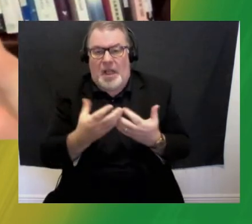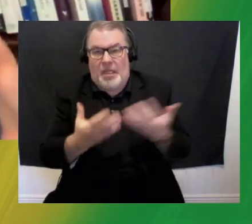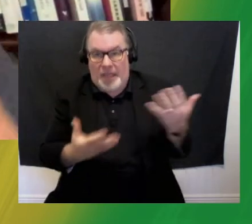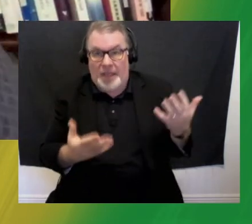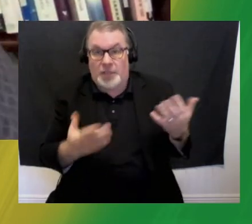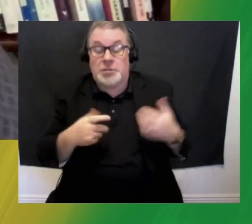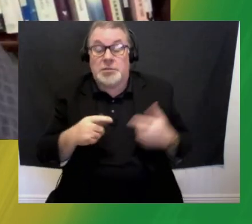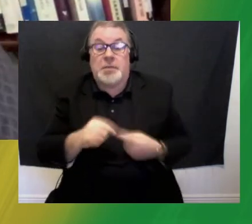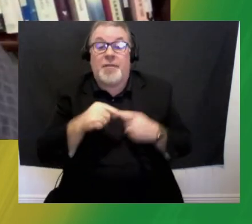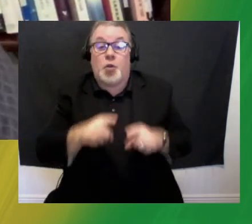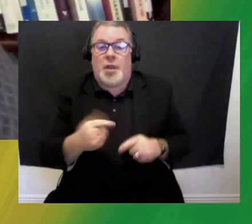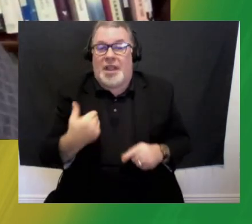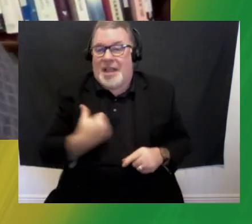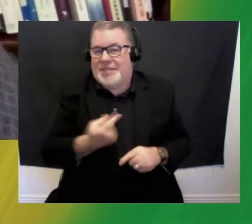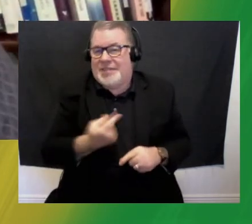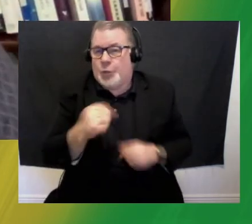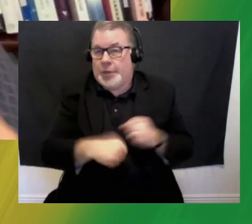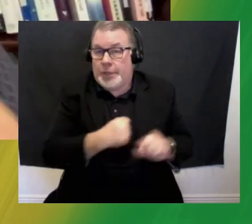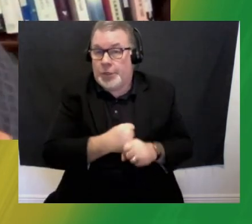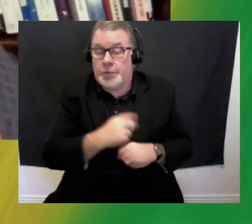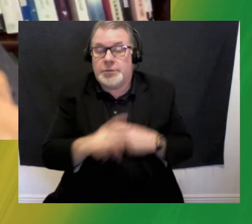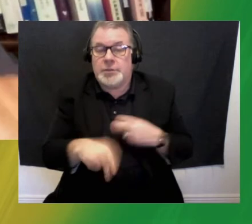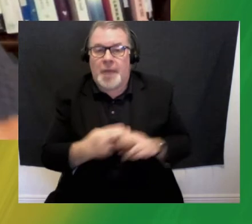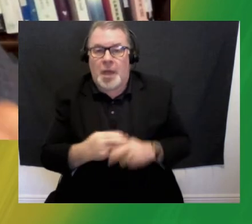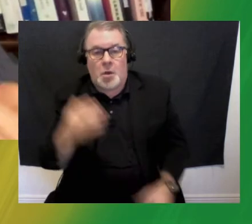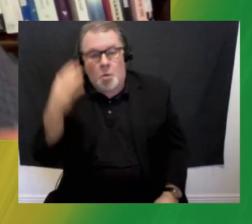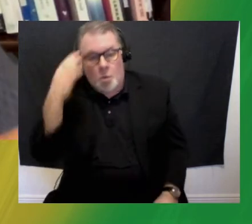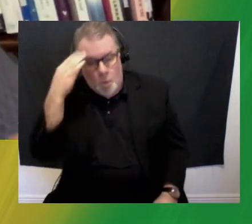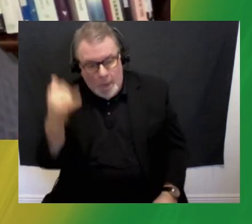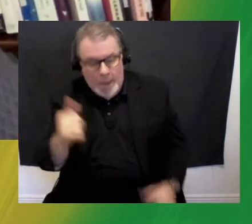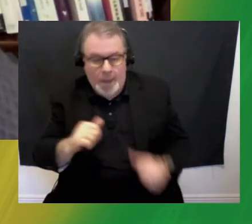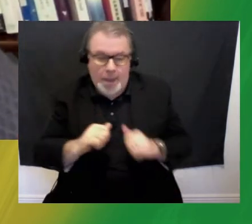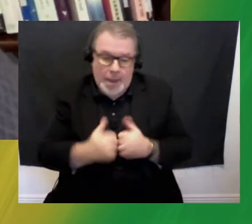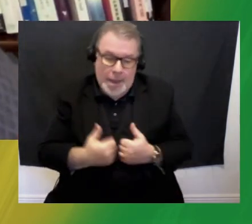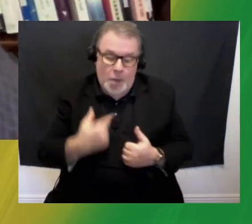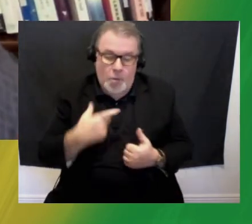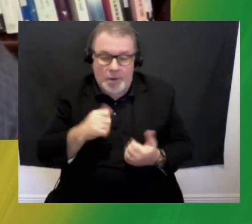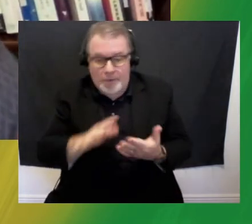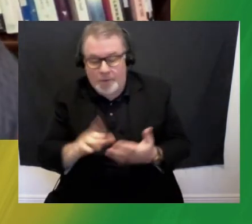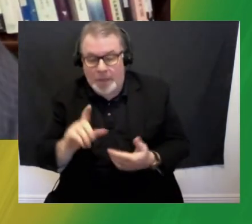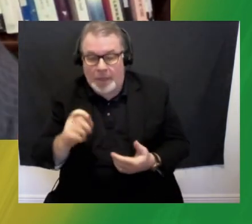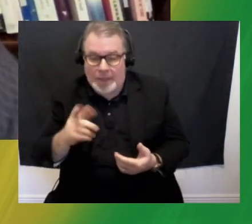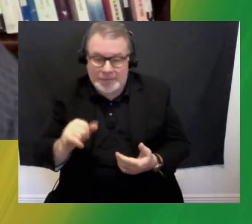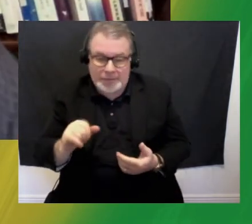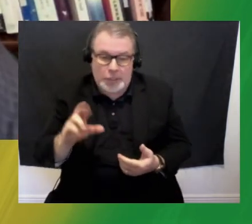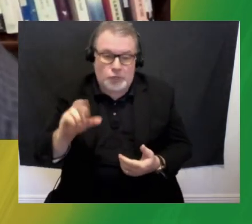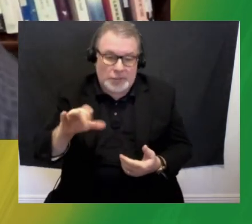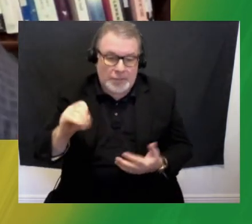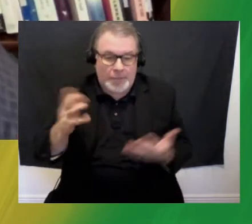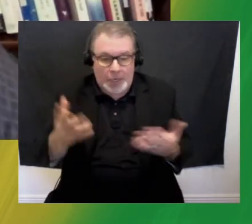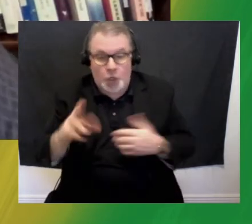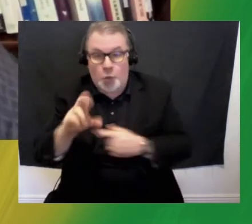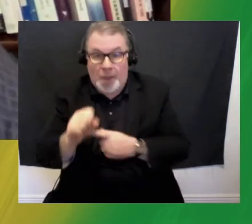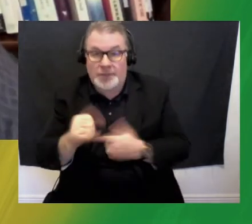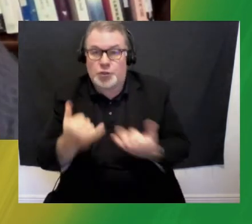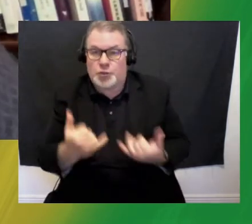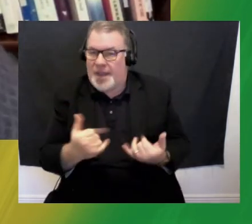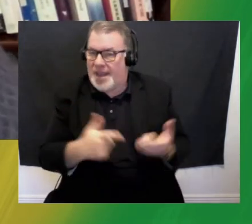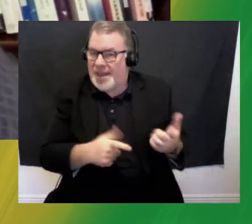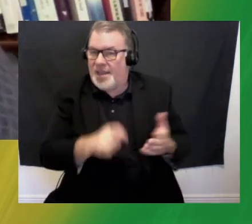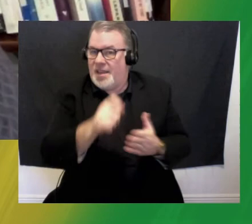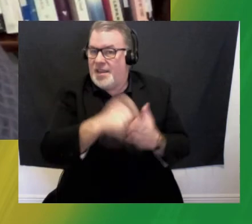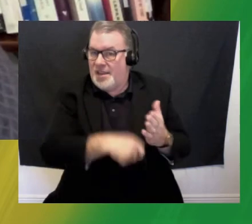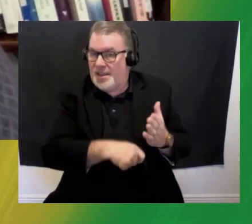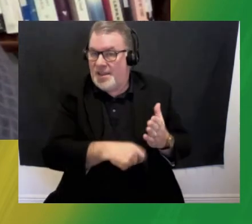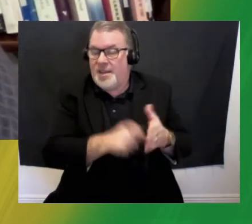during the last several years, about why and how we need to confront our legacy of racism in this country. And today he had a piece where he was